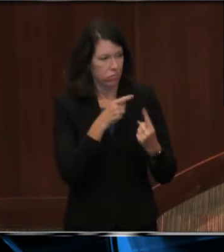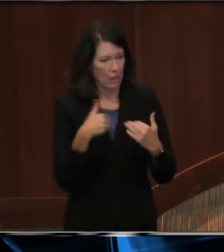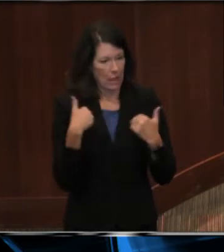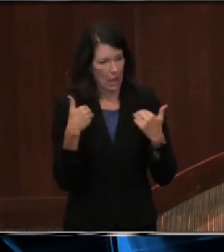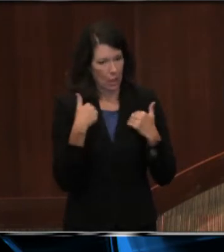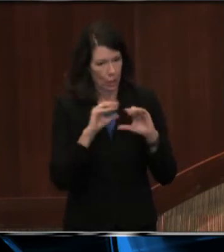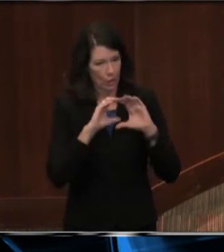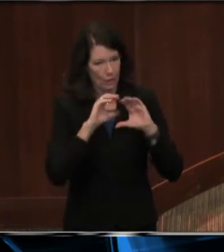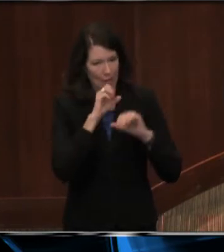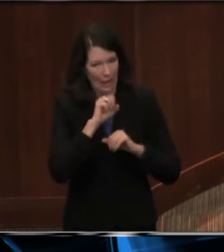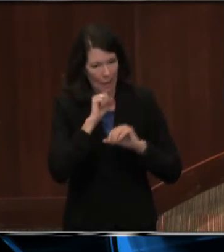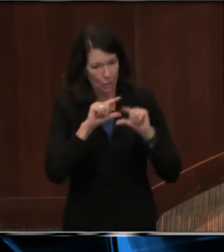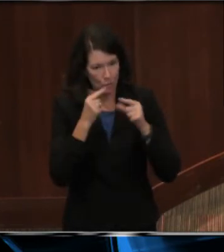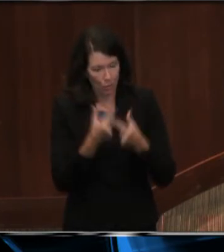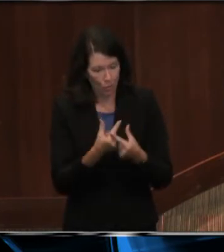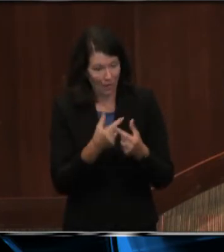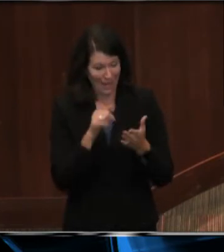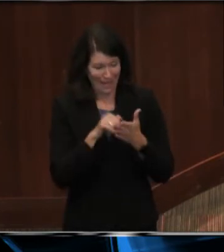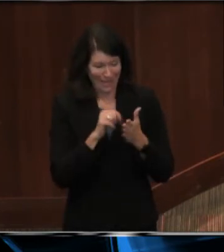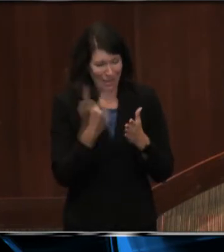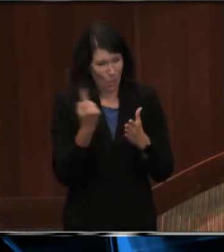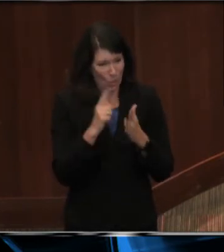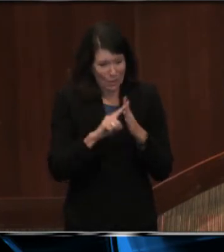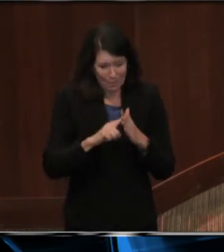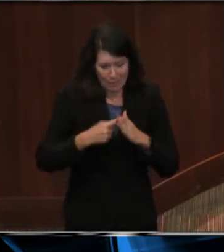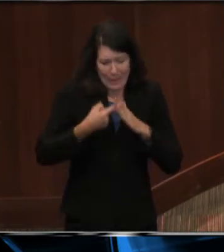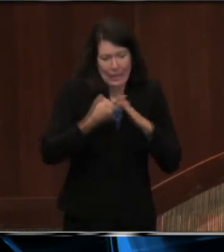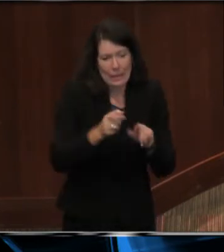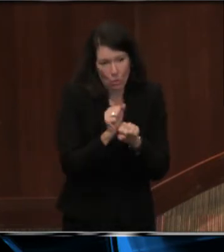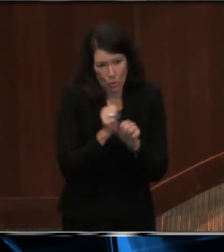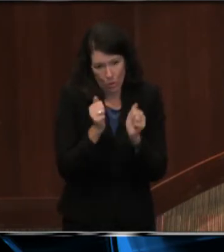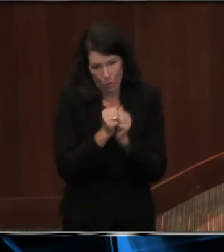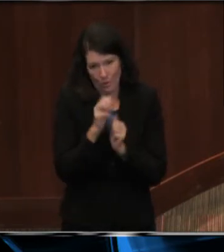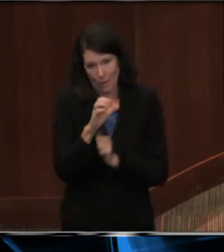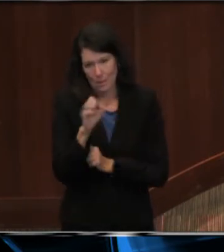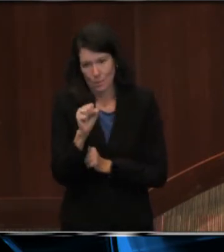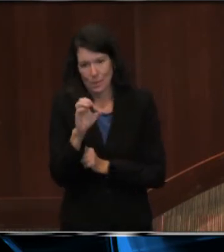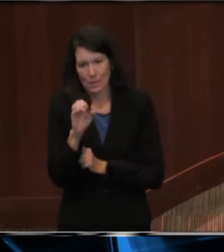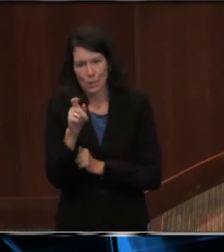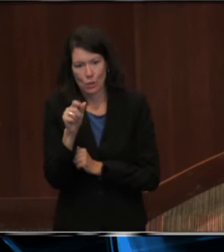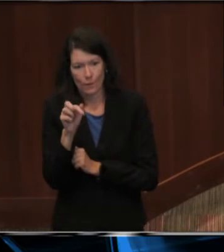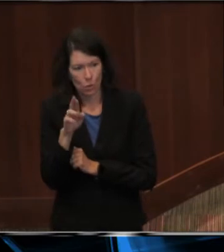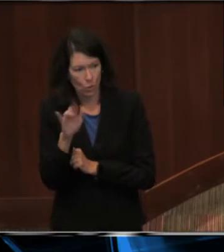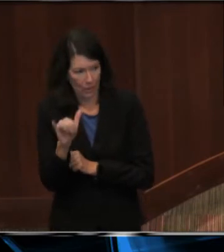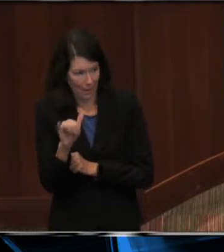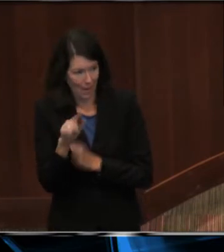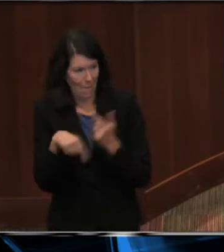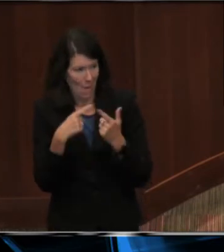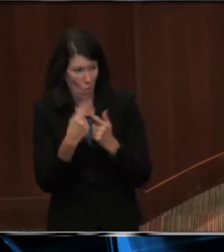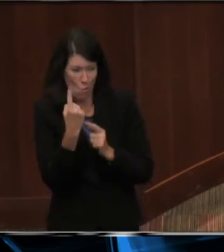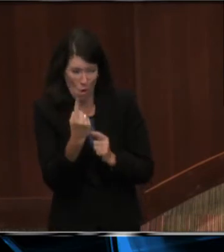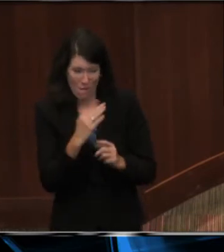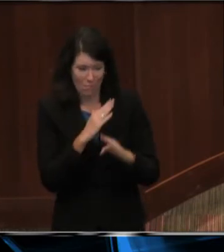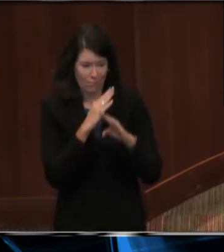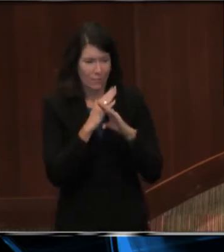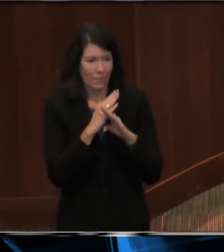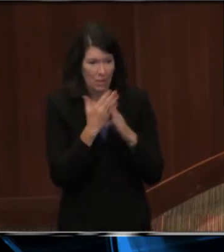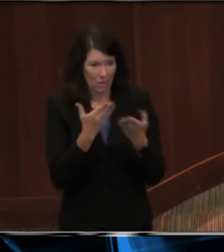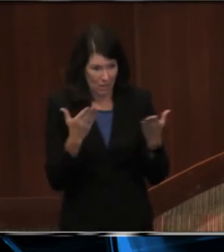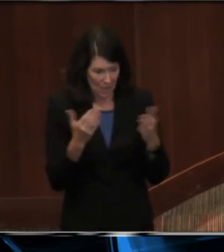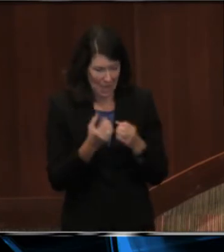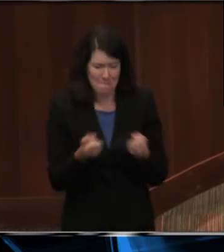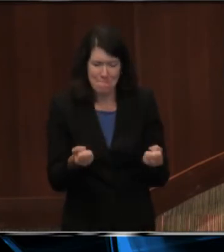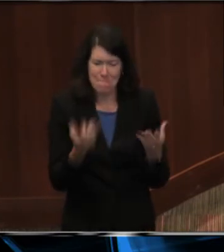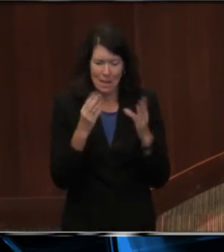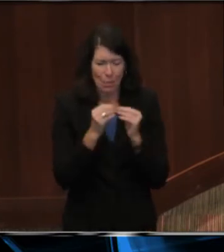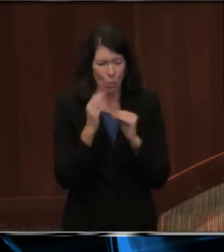younger demographic, and this is just the start of the work with the Colorado Springs Conservatory on just one aspect of prevention. There will be